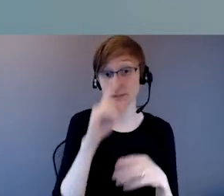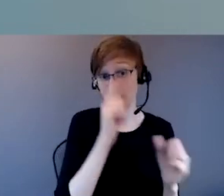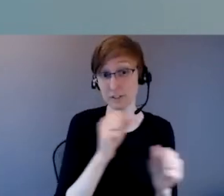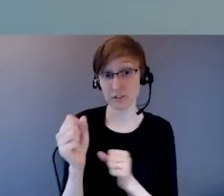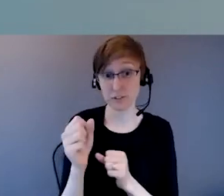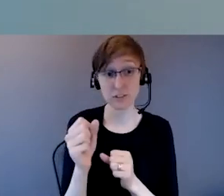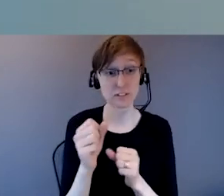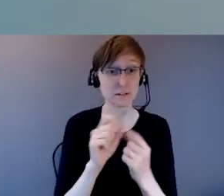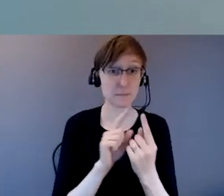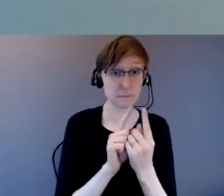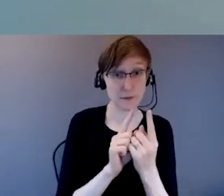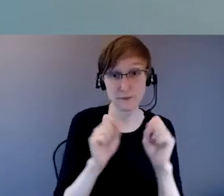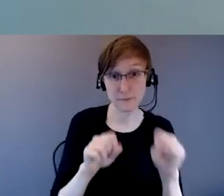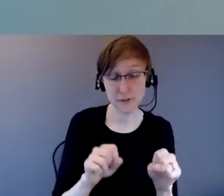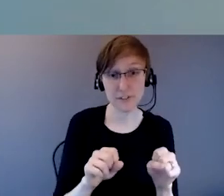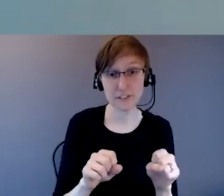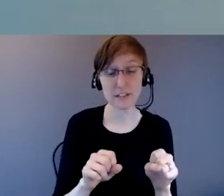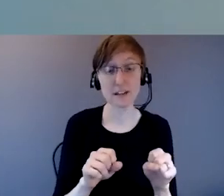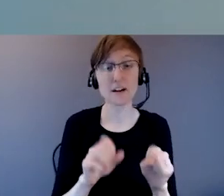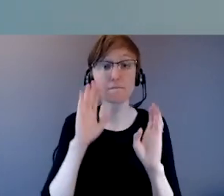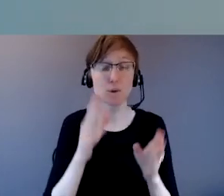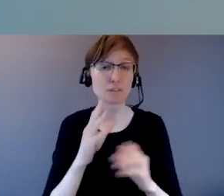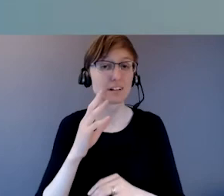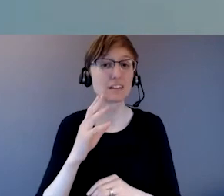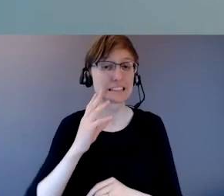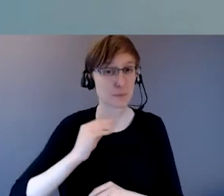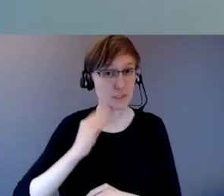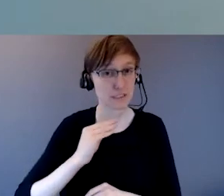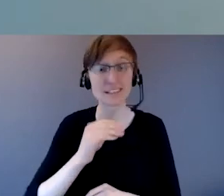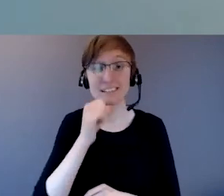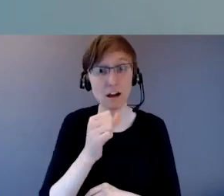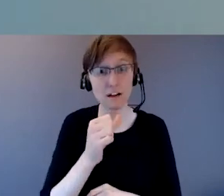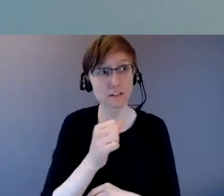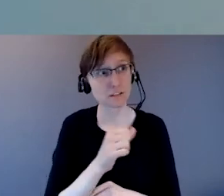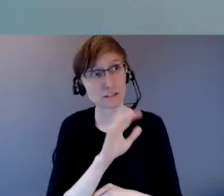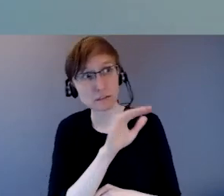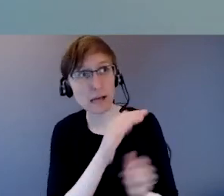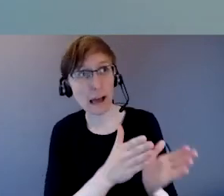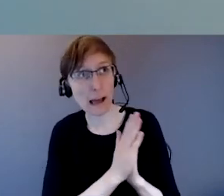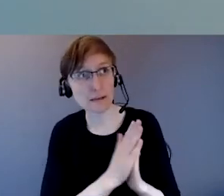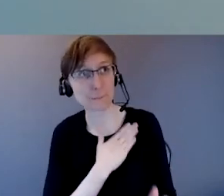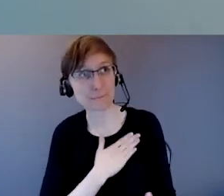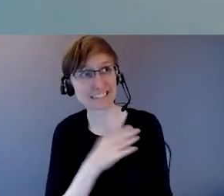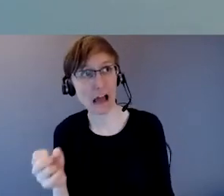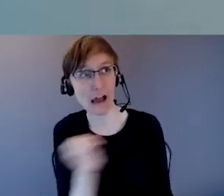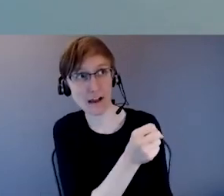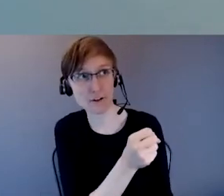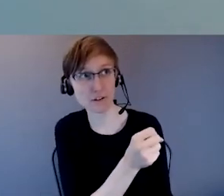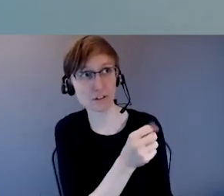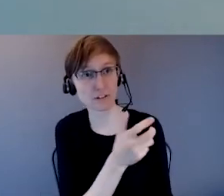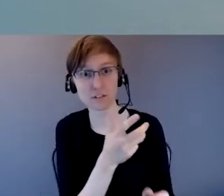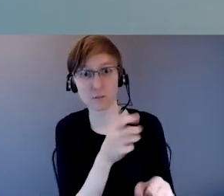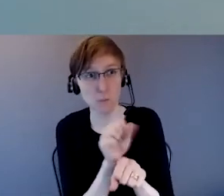and not an ask to hire a person with disability. So MentorAbility is non-invasive. It's a very soft way to